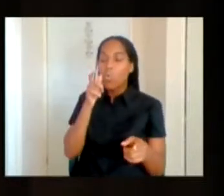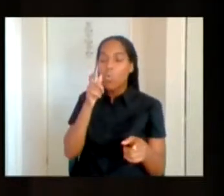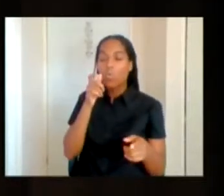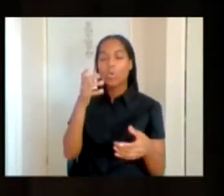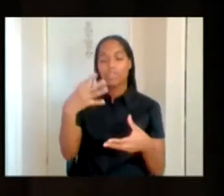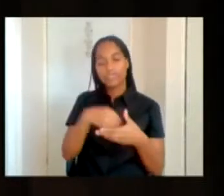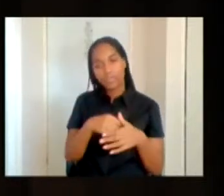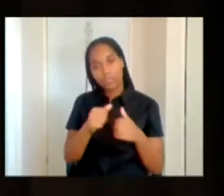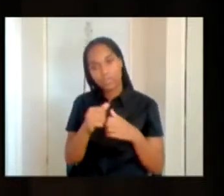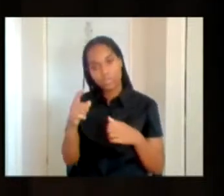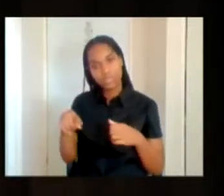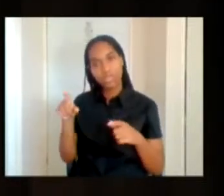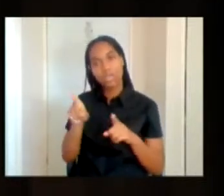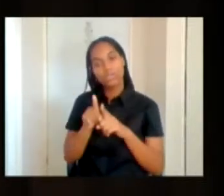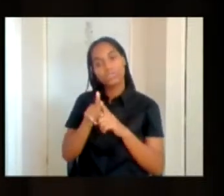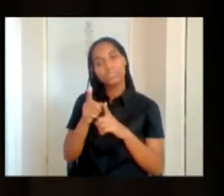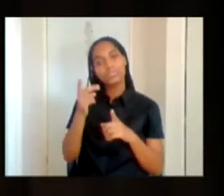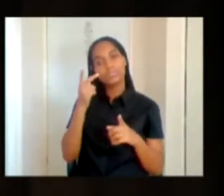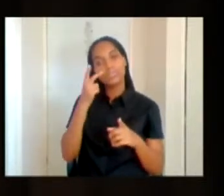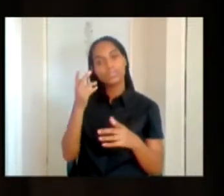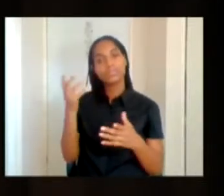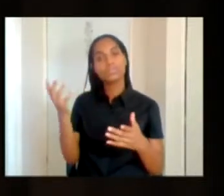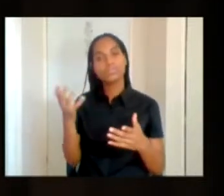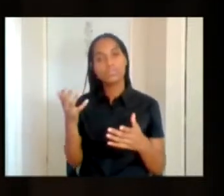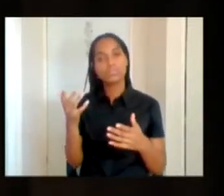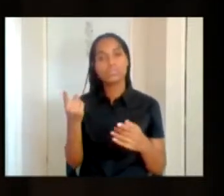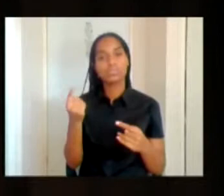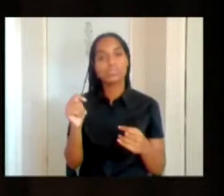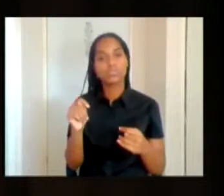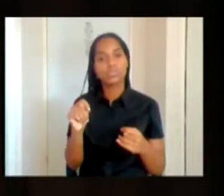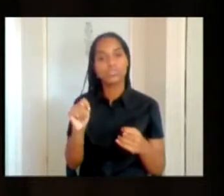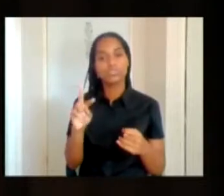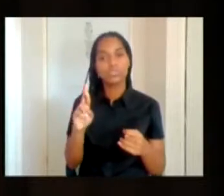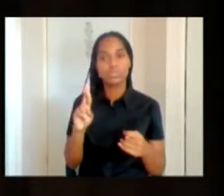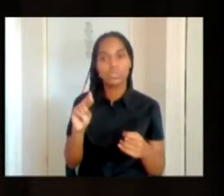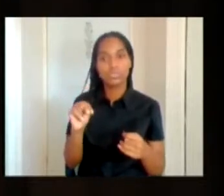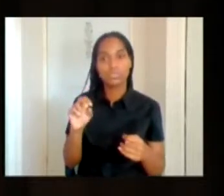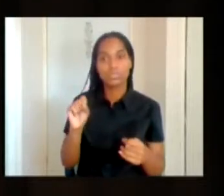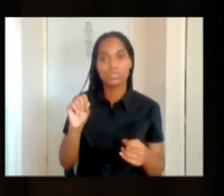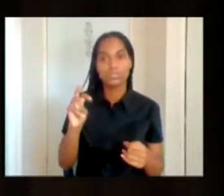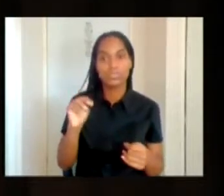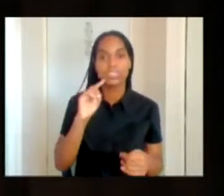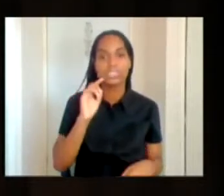seeing what the transmission is like, what the operations need to do,